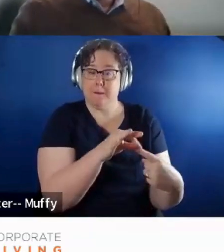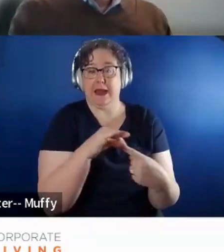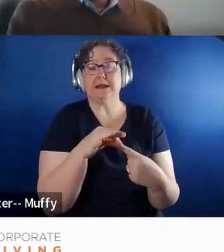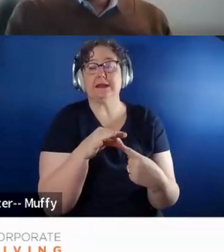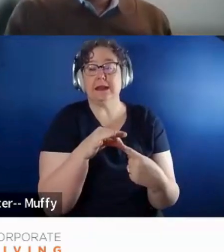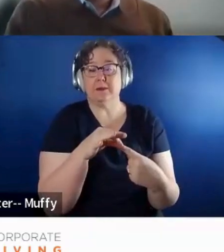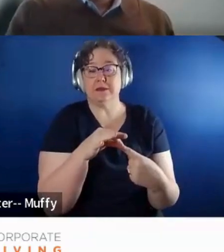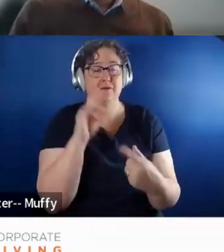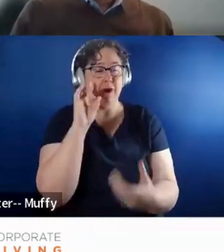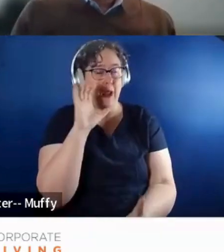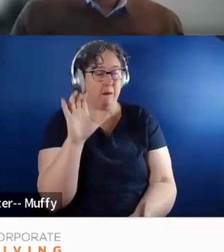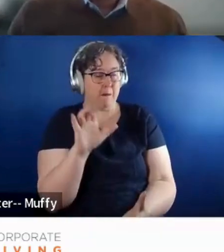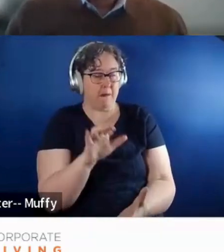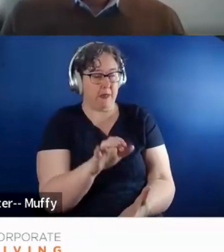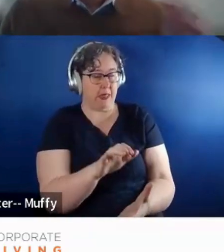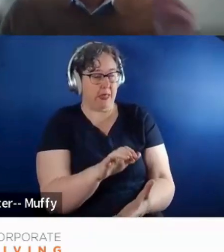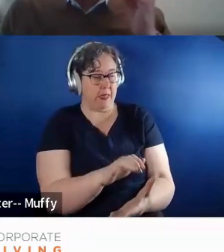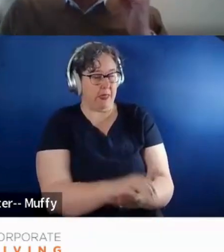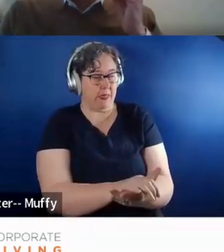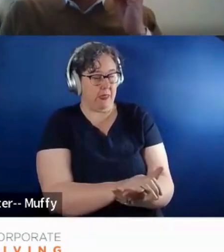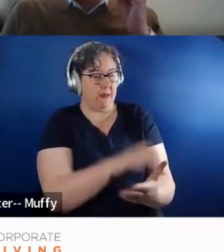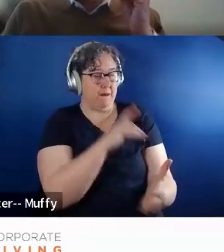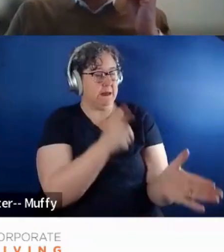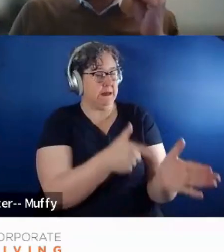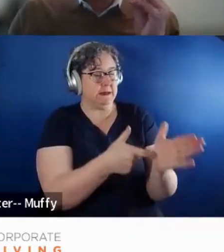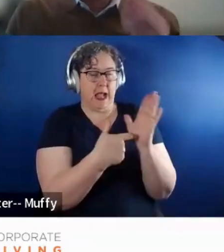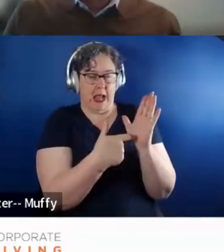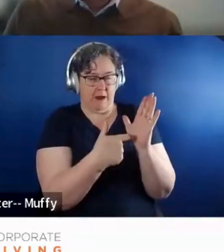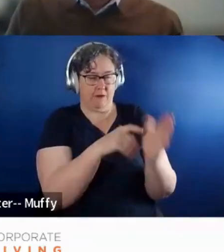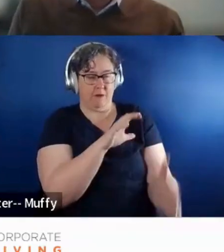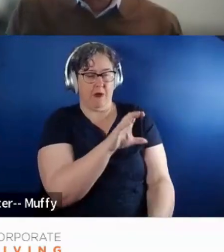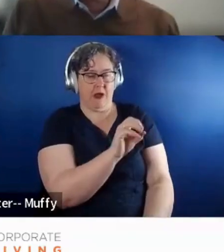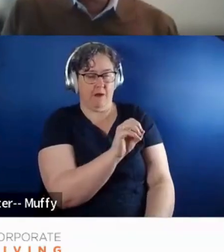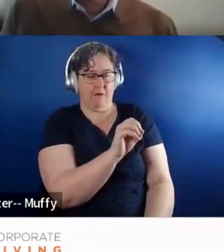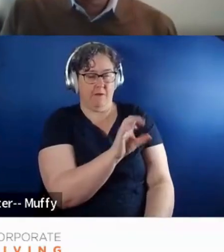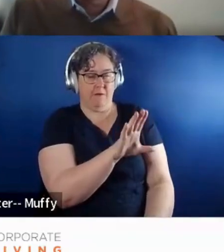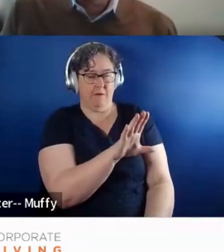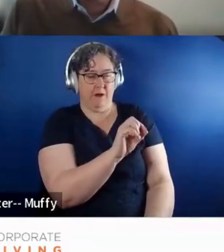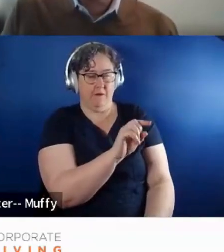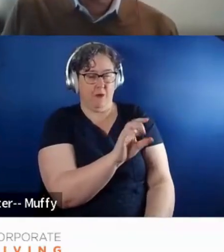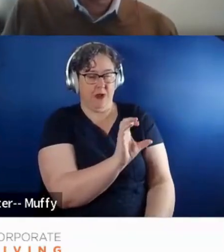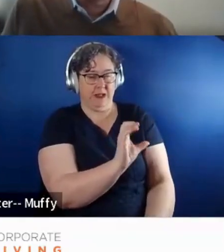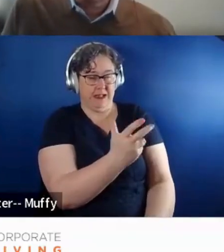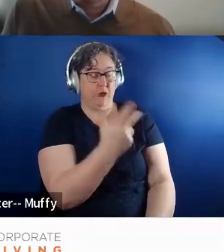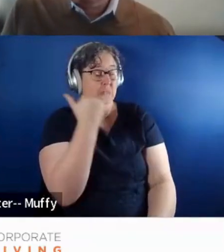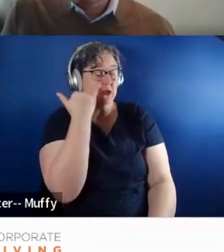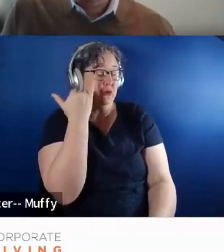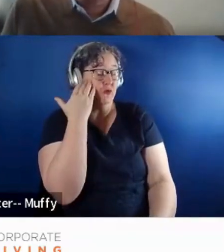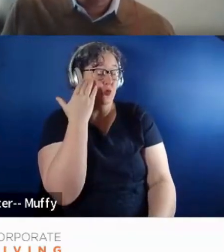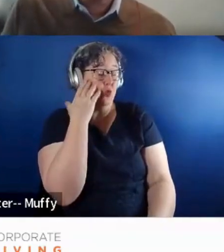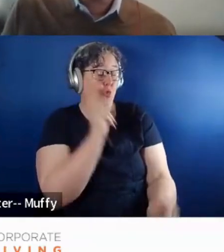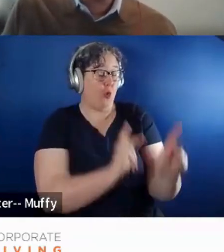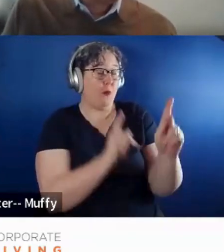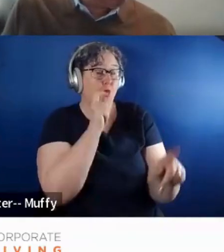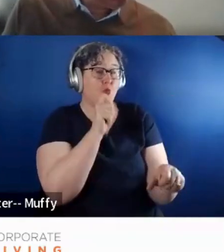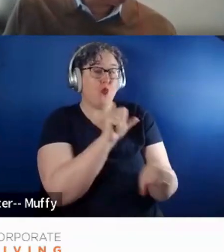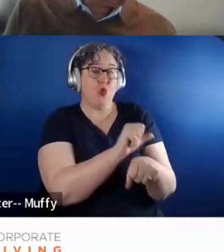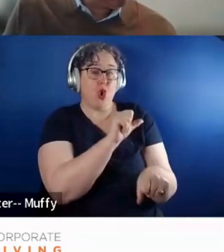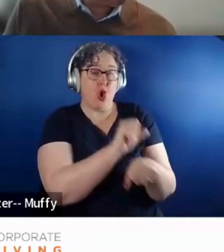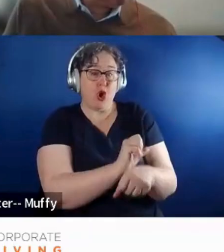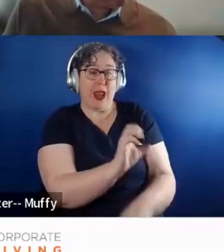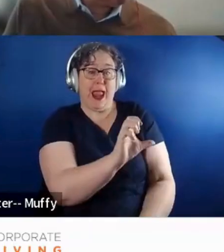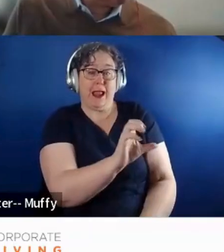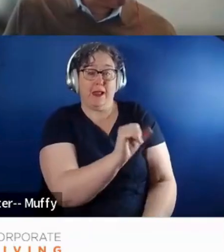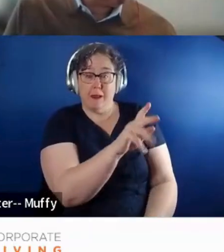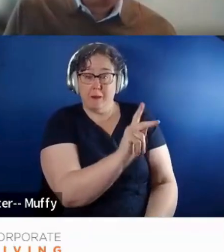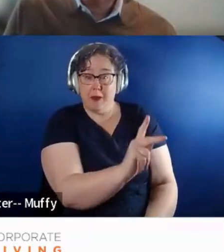I believe. It doesn't have to be a 501c3. So Laura, if you know people who work at Columbia Bank and